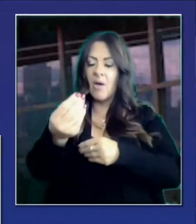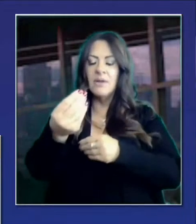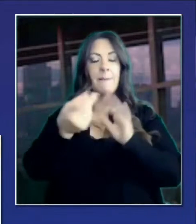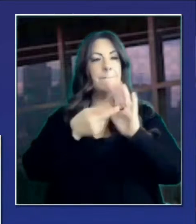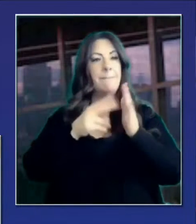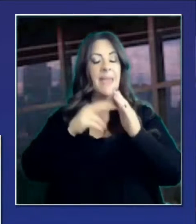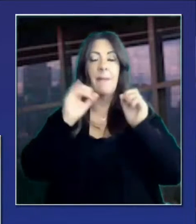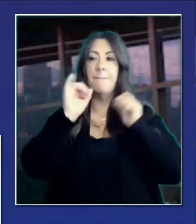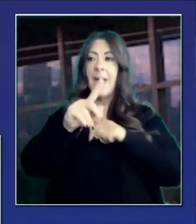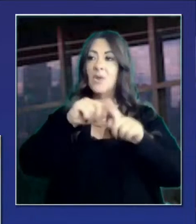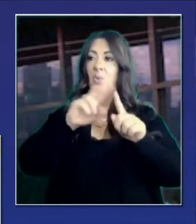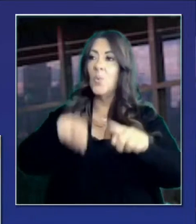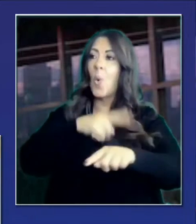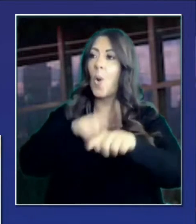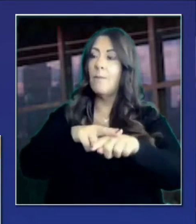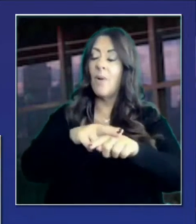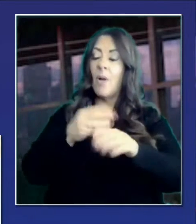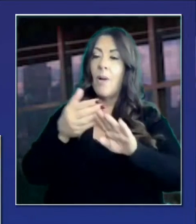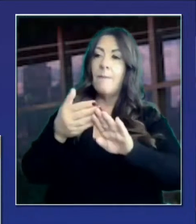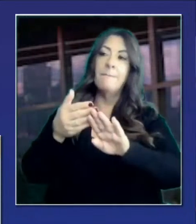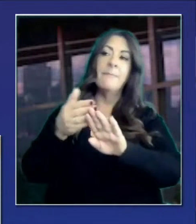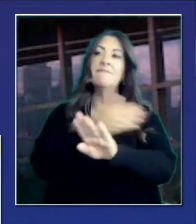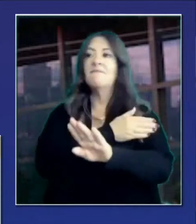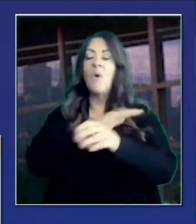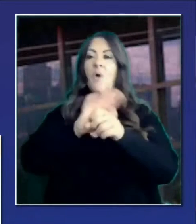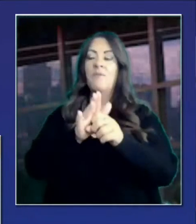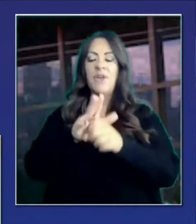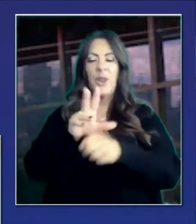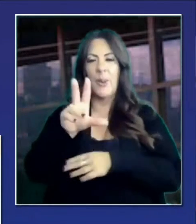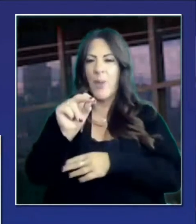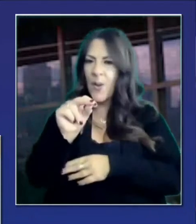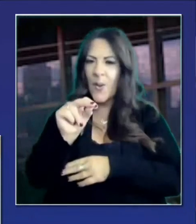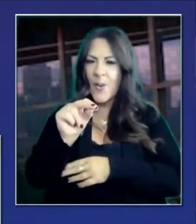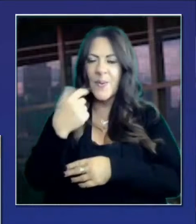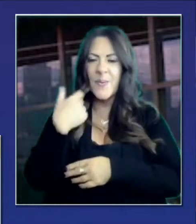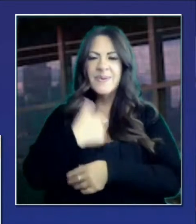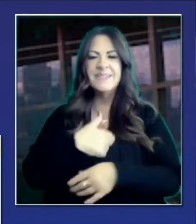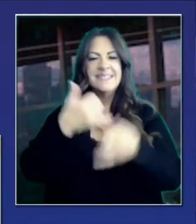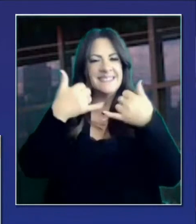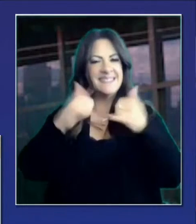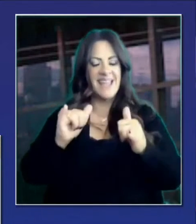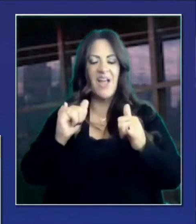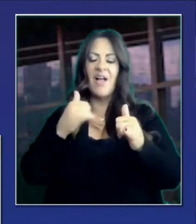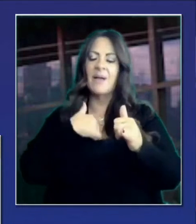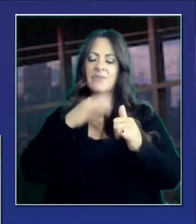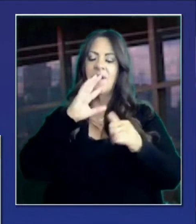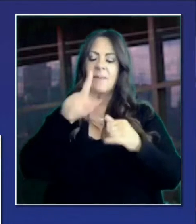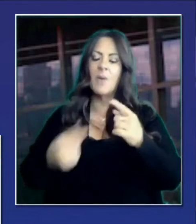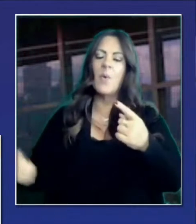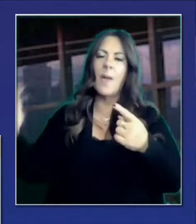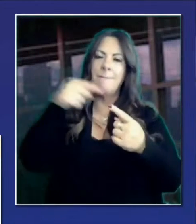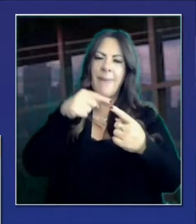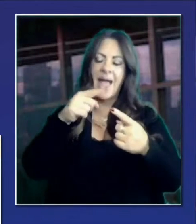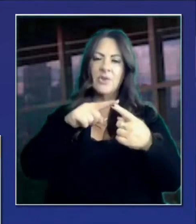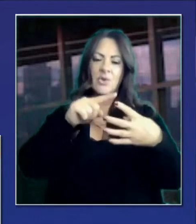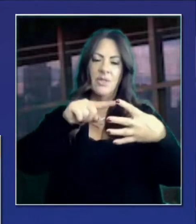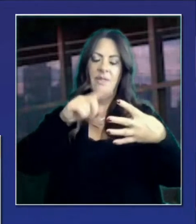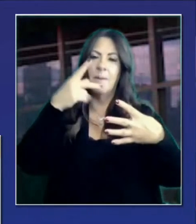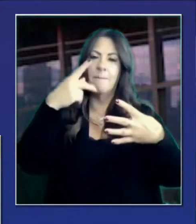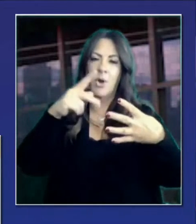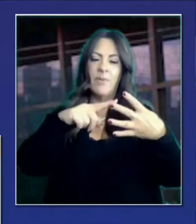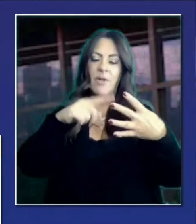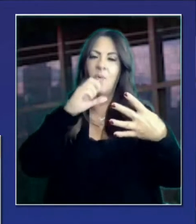a year plus ago. We still are now in these tiers that we believe have served us well